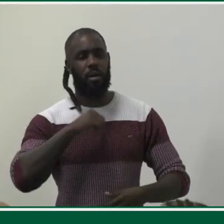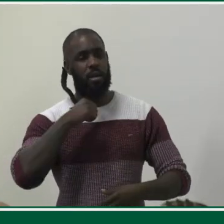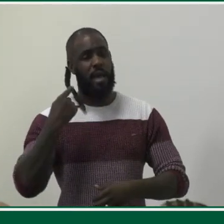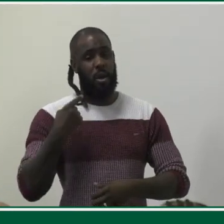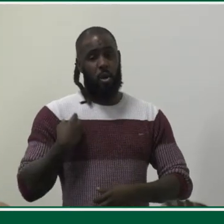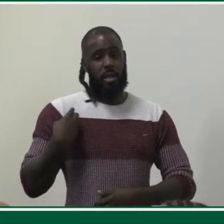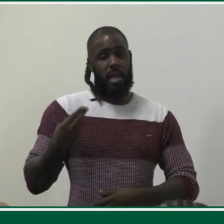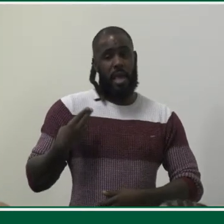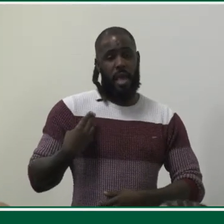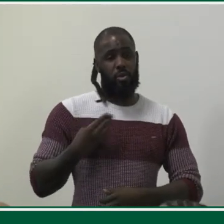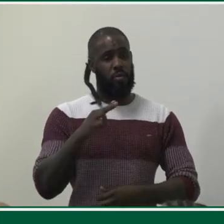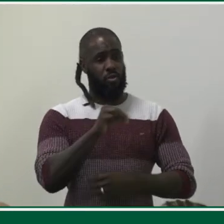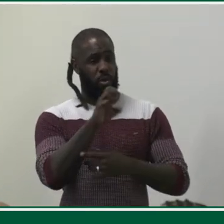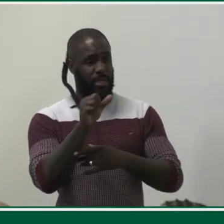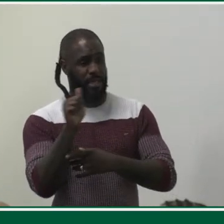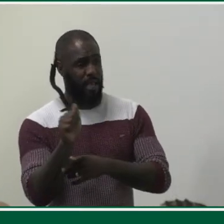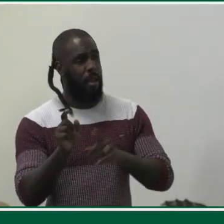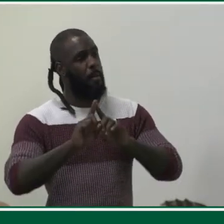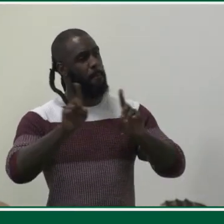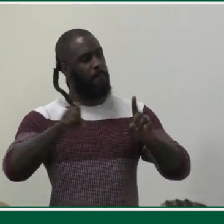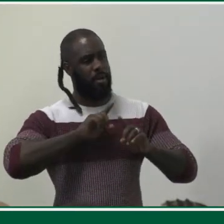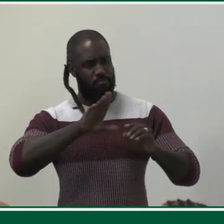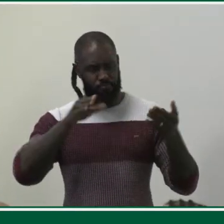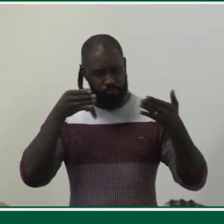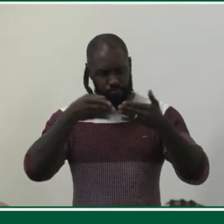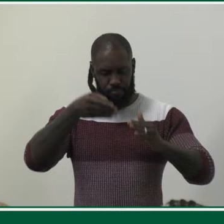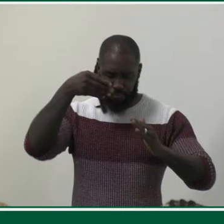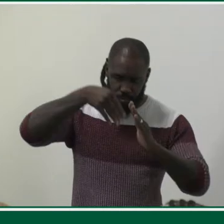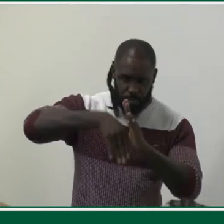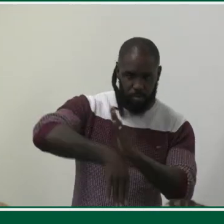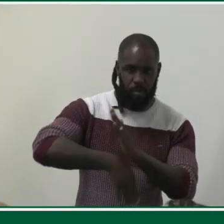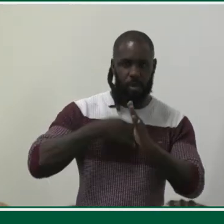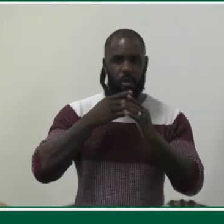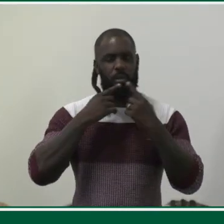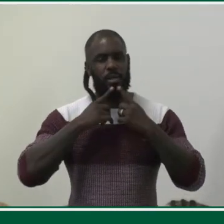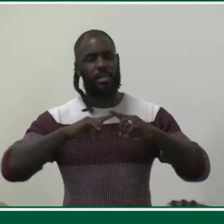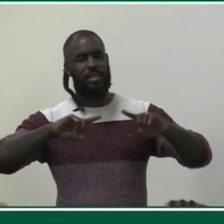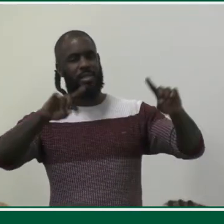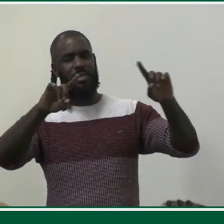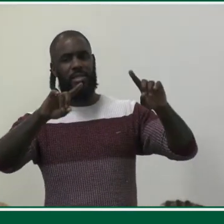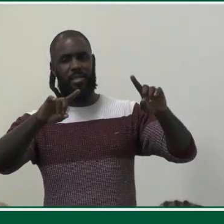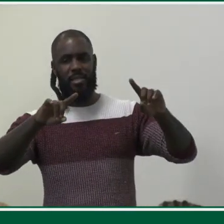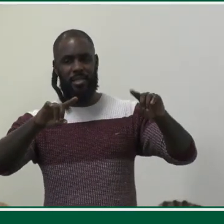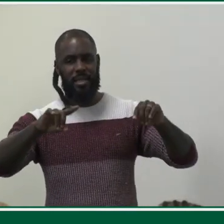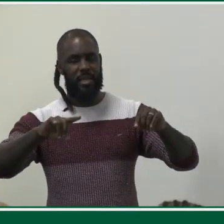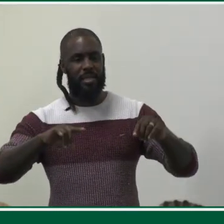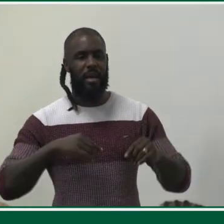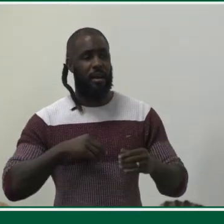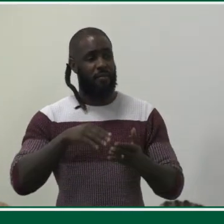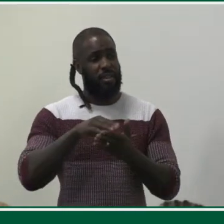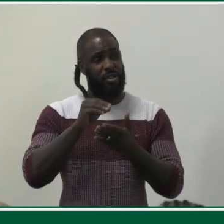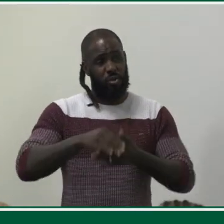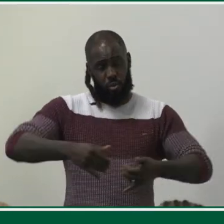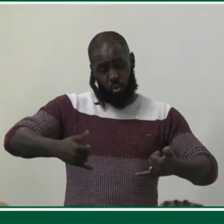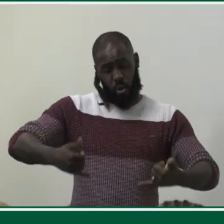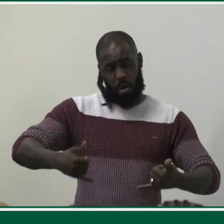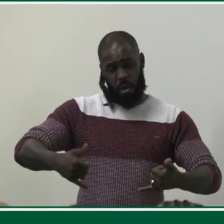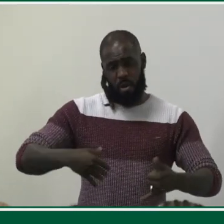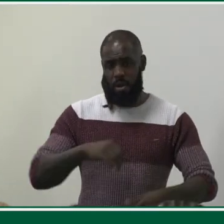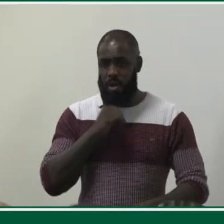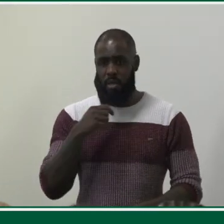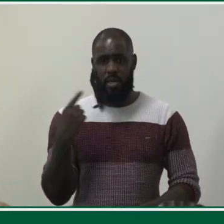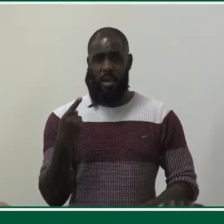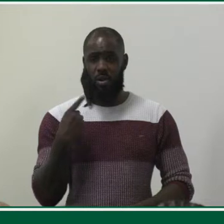history of our country, right, and looking at the success of our students right now, not only did